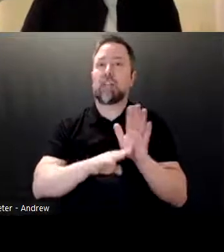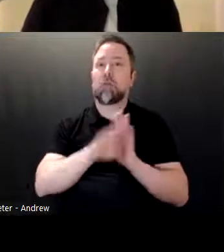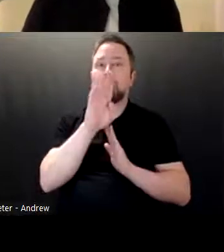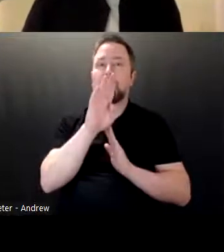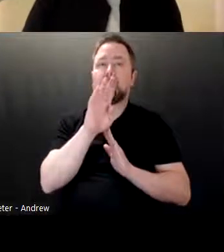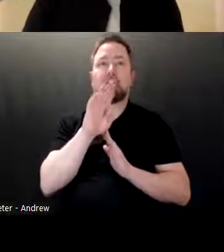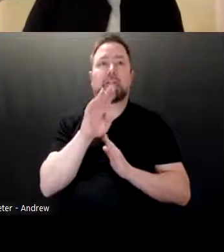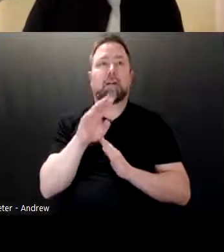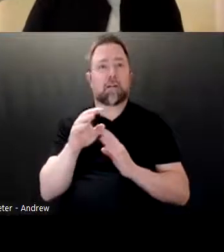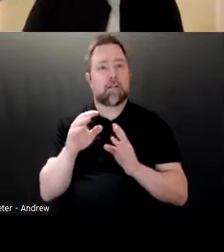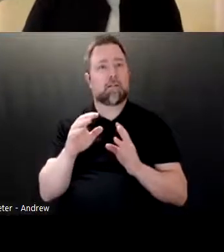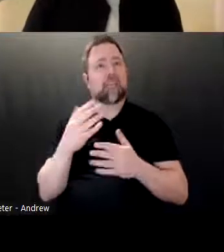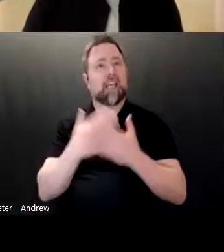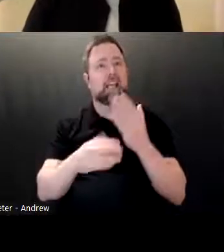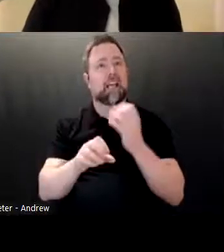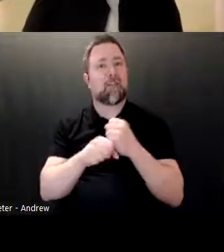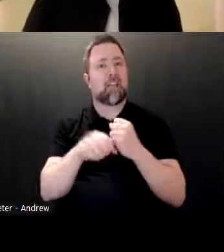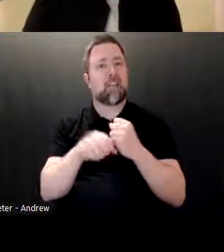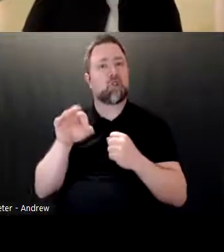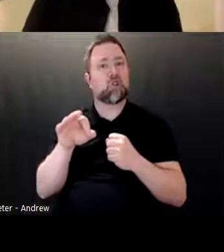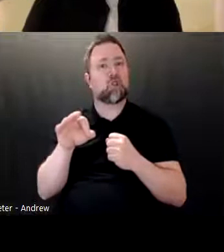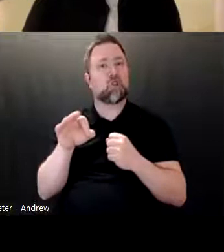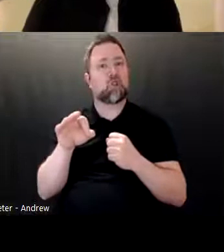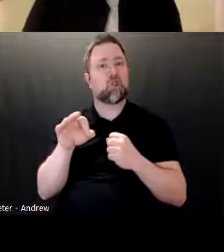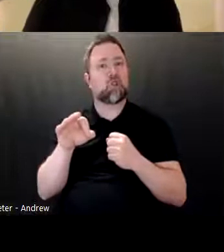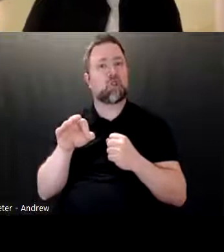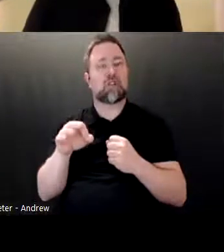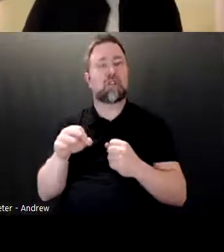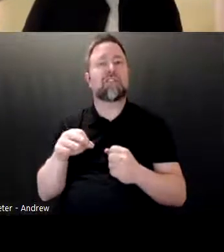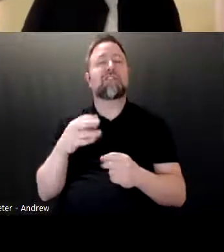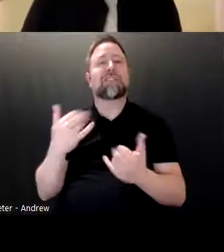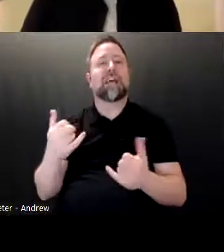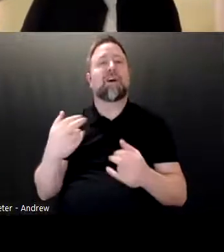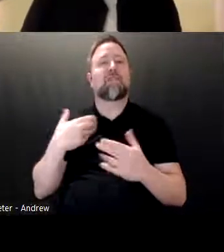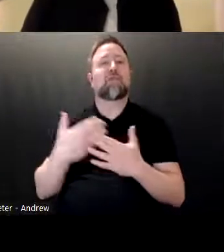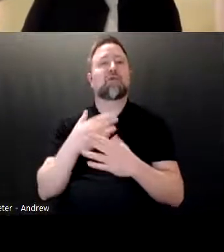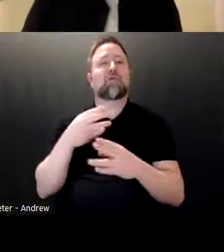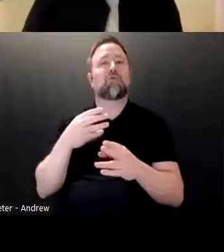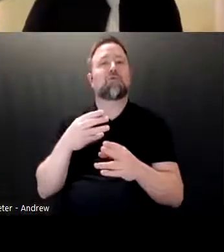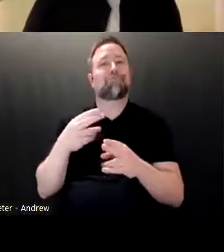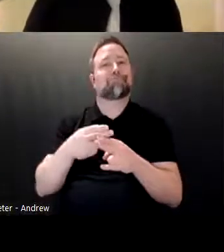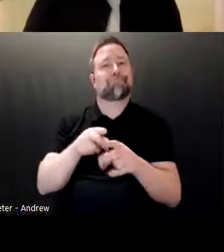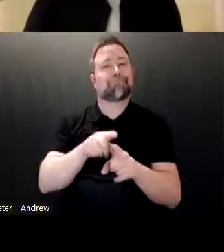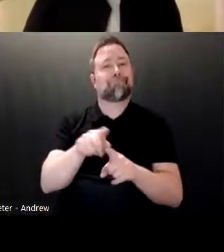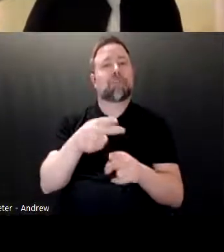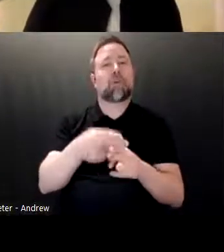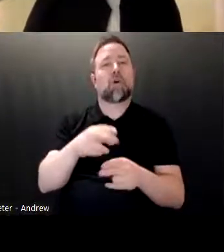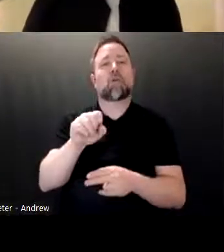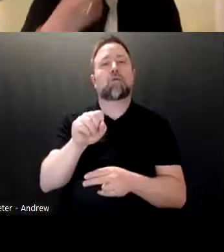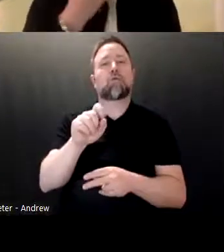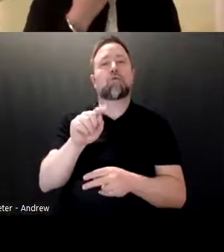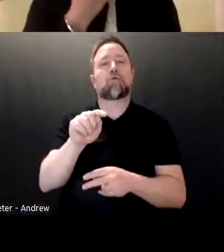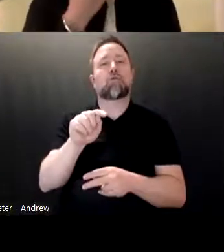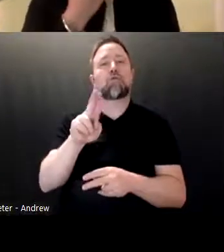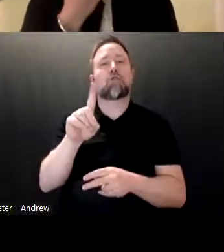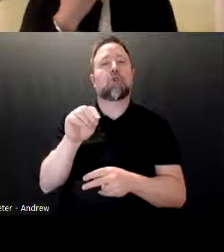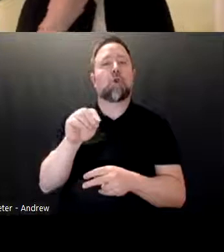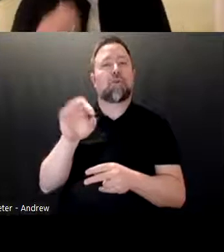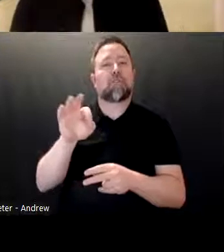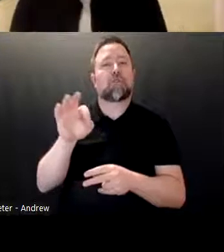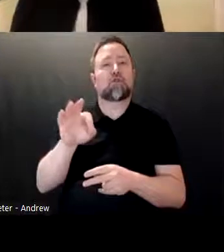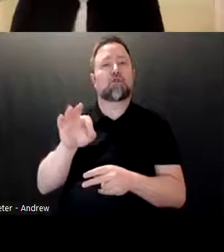in front of his workshop. So at this point in his life, Esherick is coming into a new form